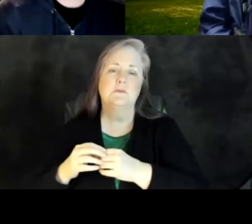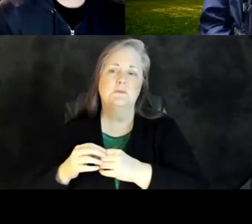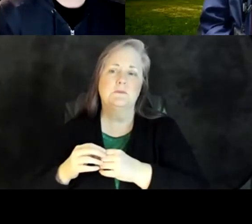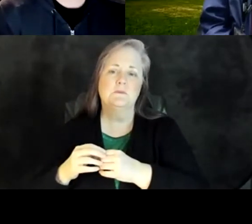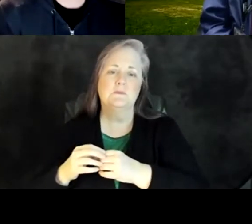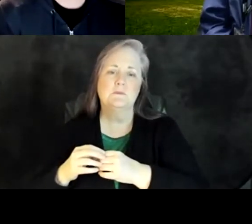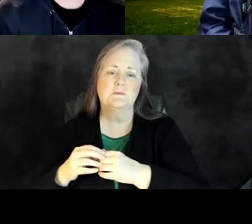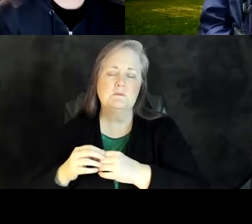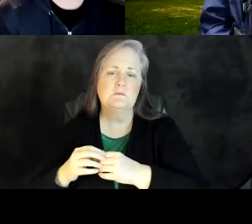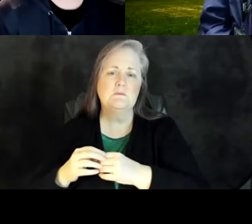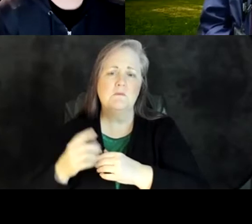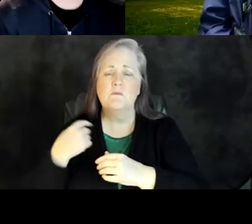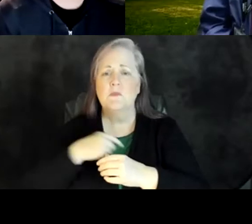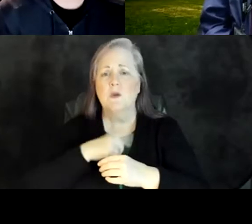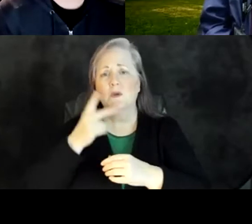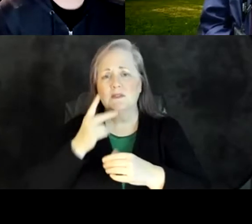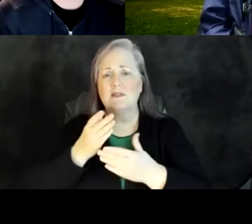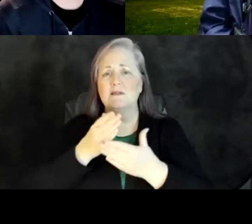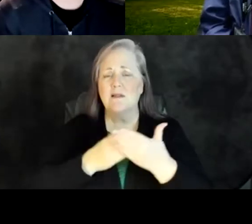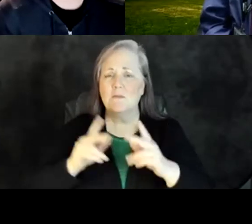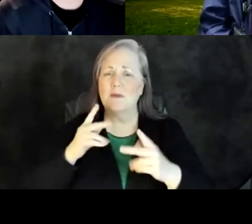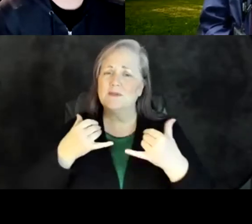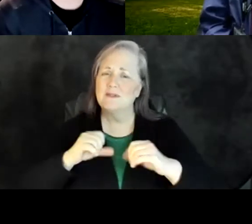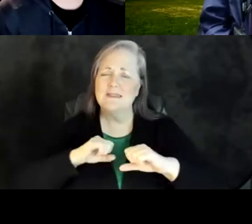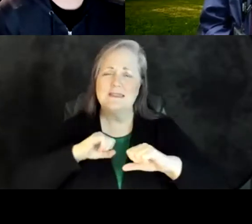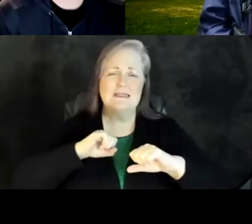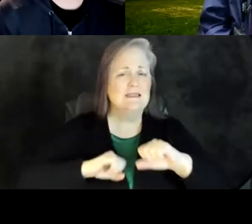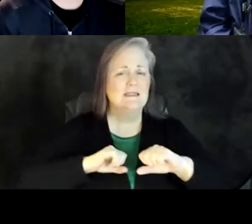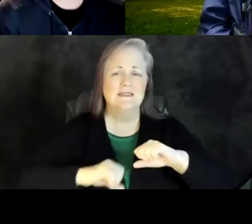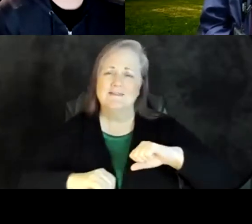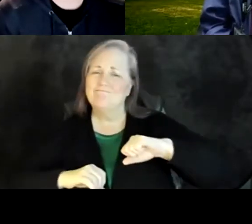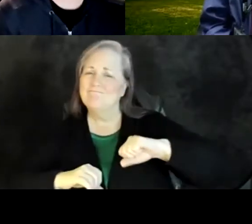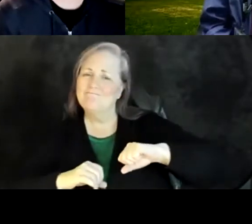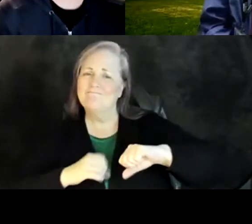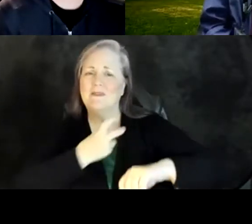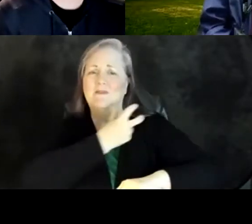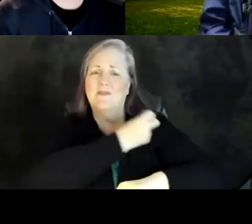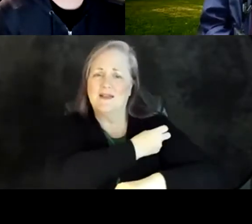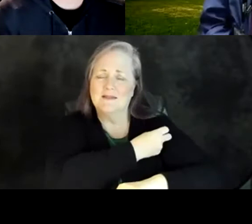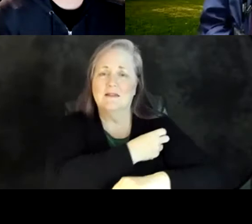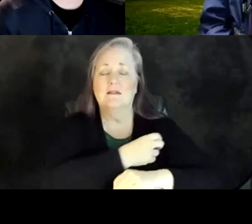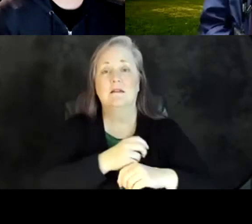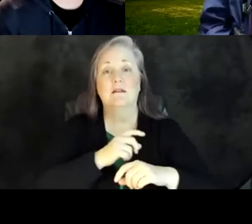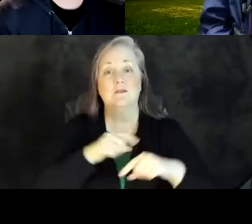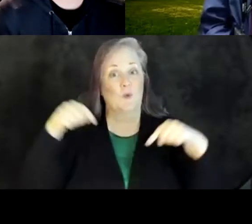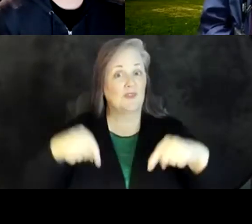We are seeing a certain amount of vaccine hesitancy, which I think is one of the great things about these